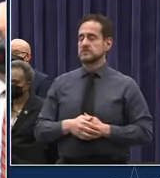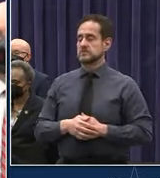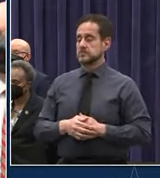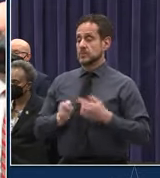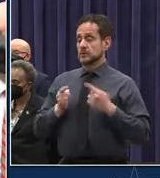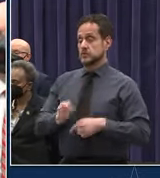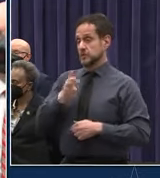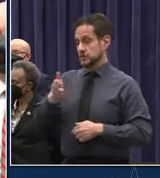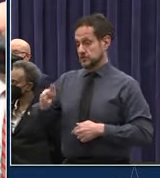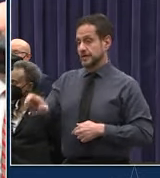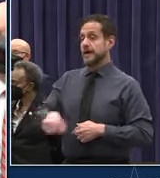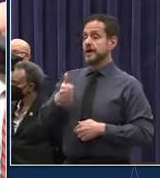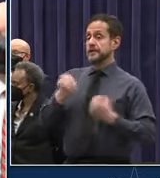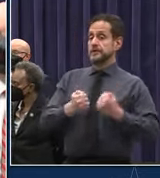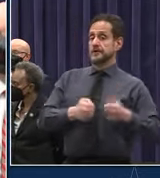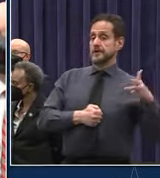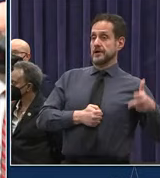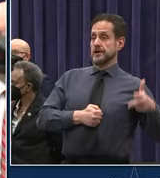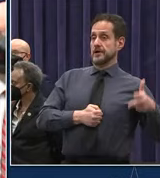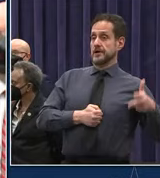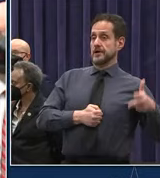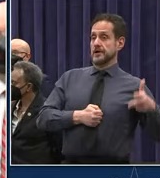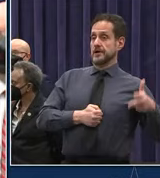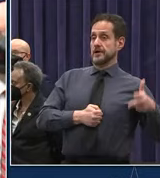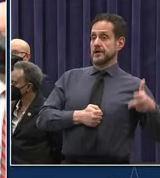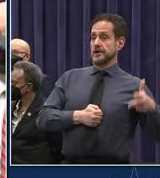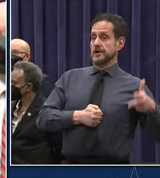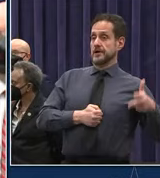vehicle parked near the scene was hit